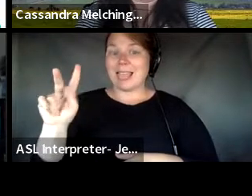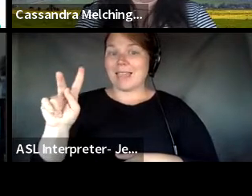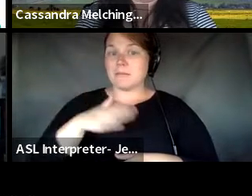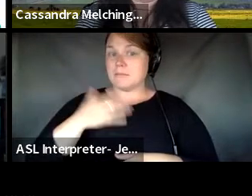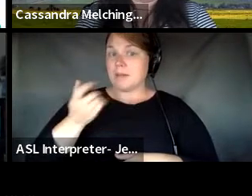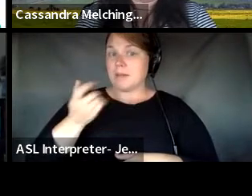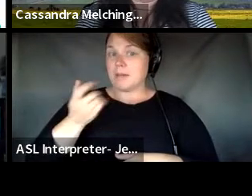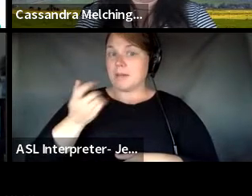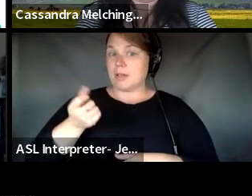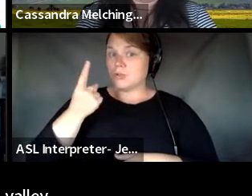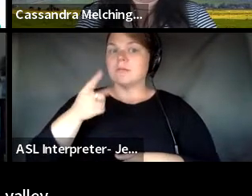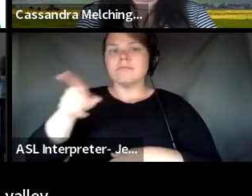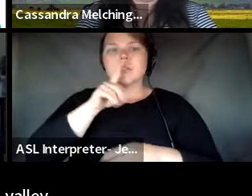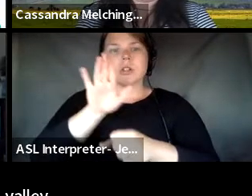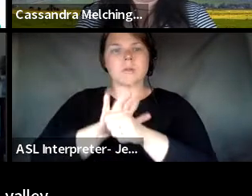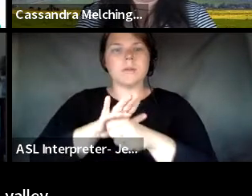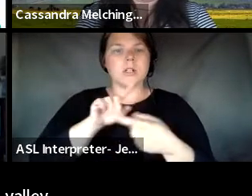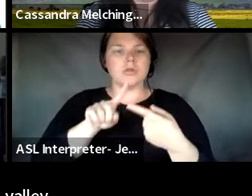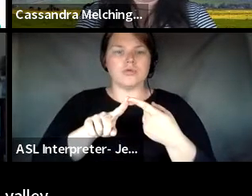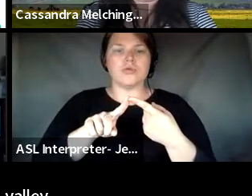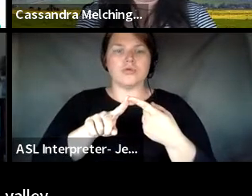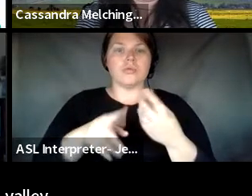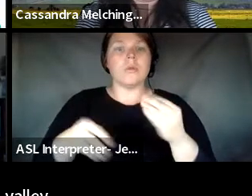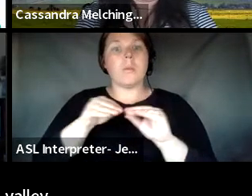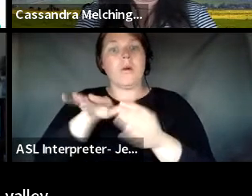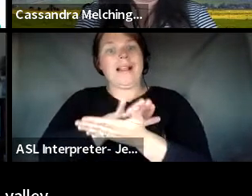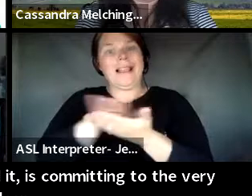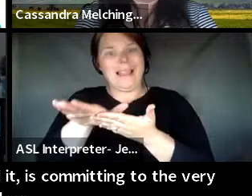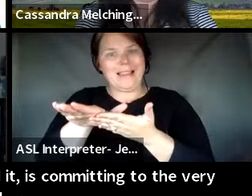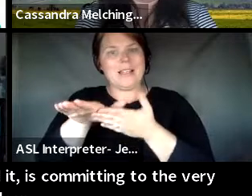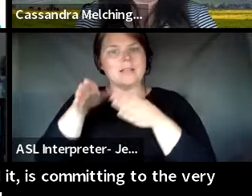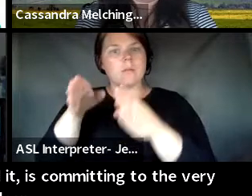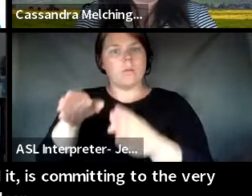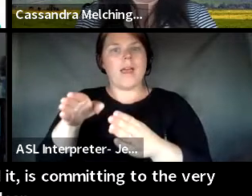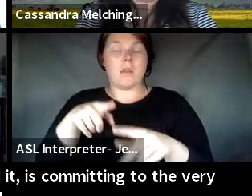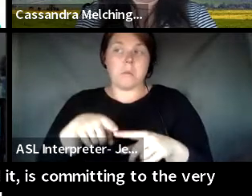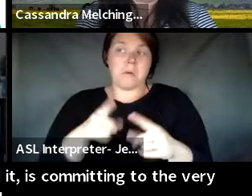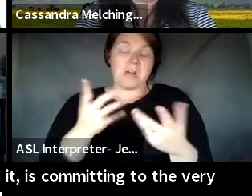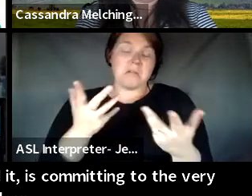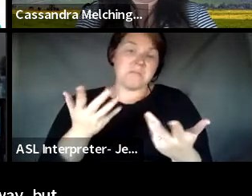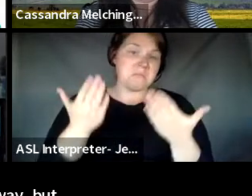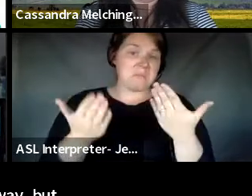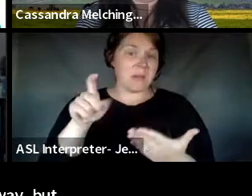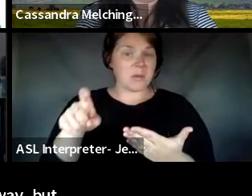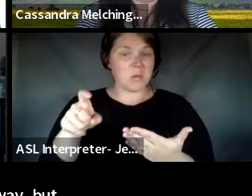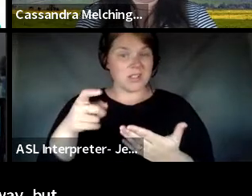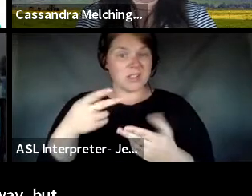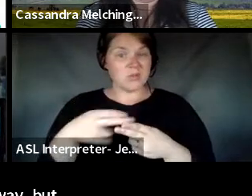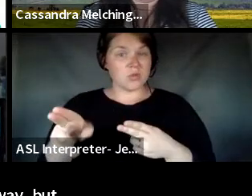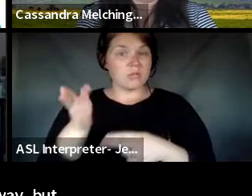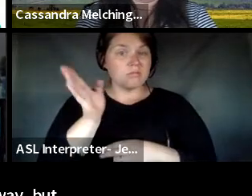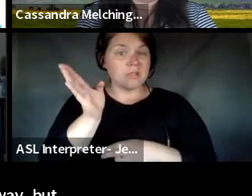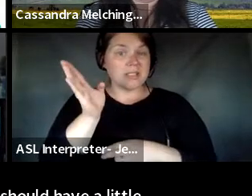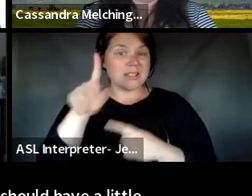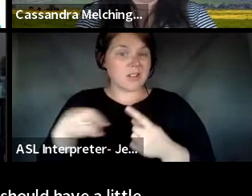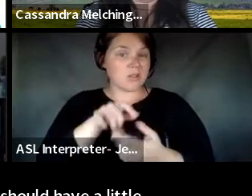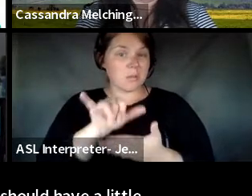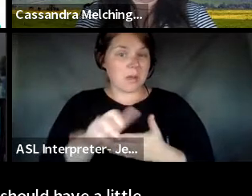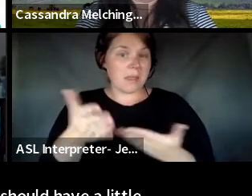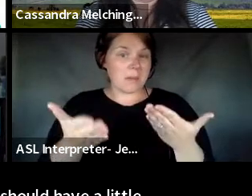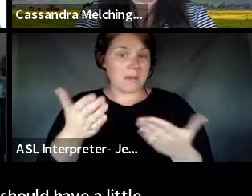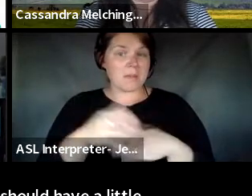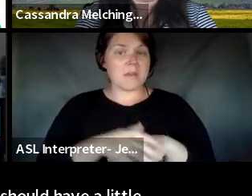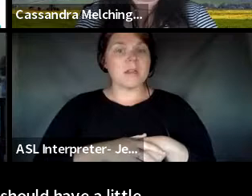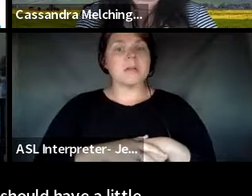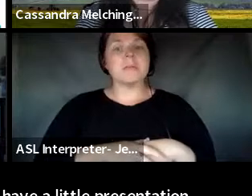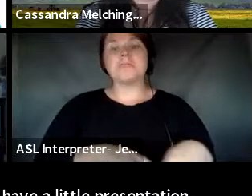committing to the very clean pathway. But, well, maybe we should have a little presentation. Yes,